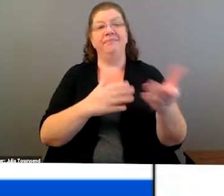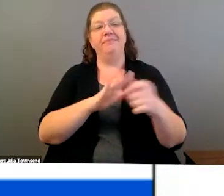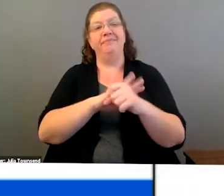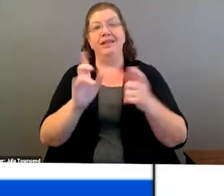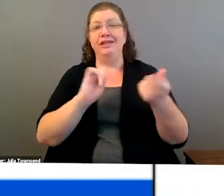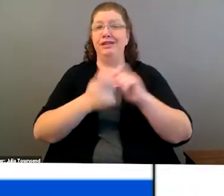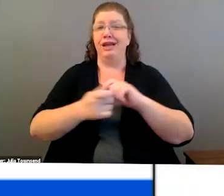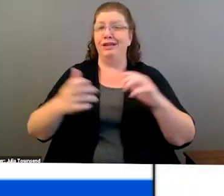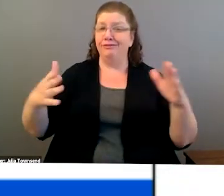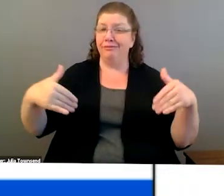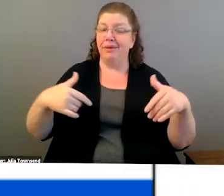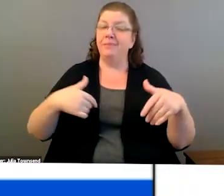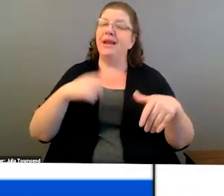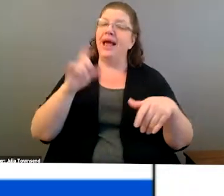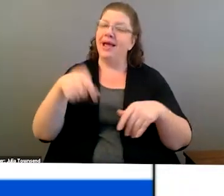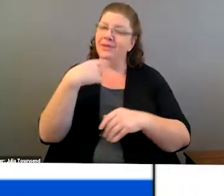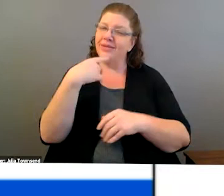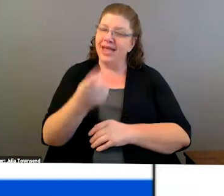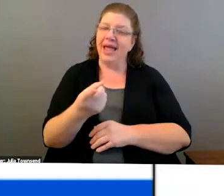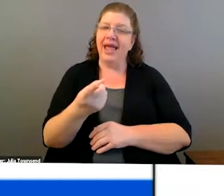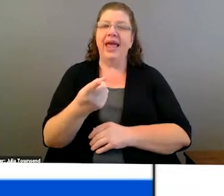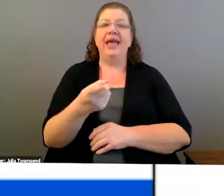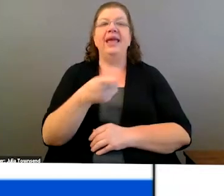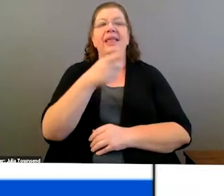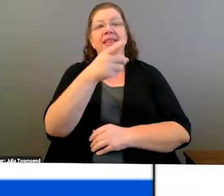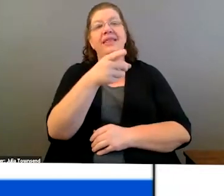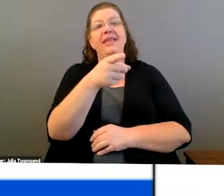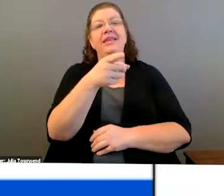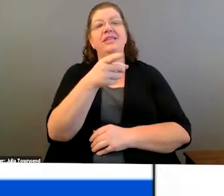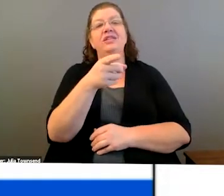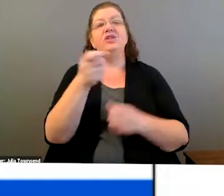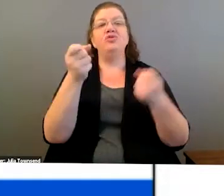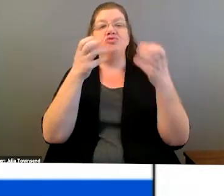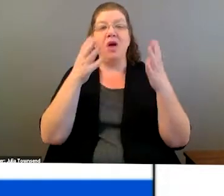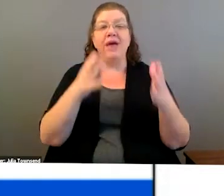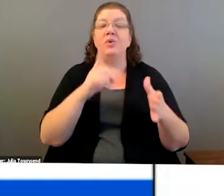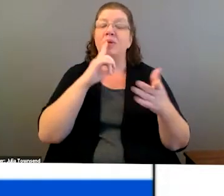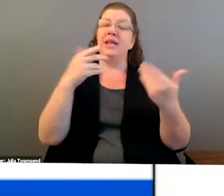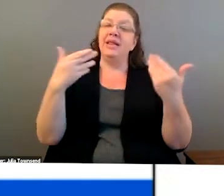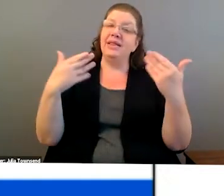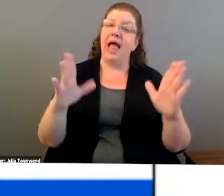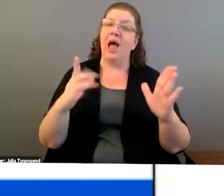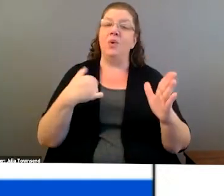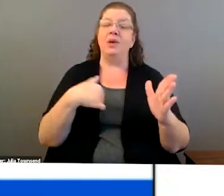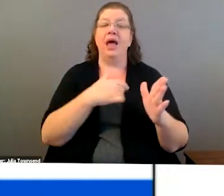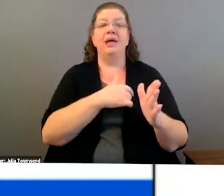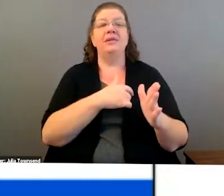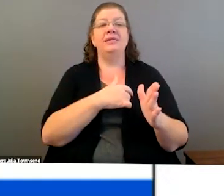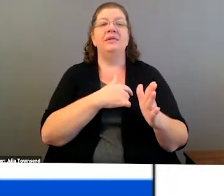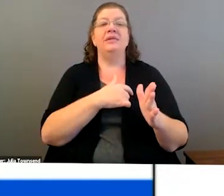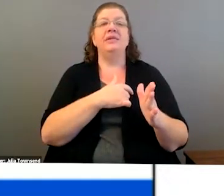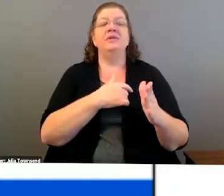changed, but I do have to say these drivers really have allowed us to